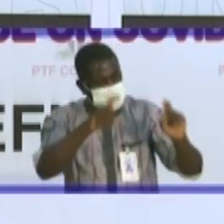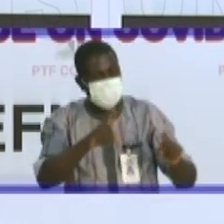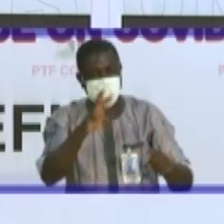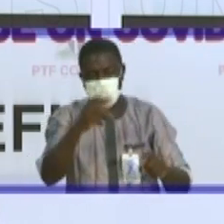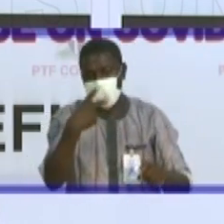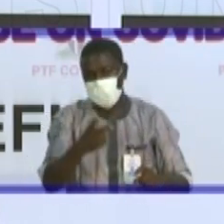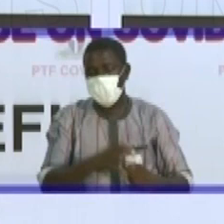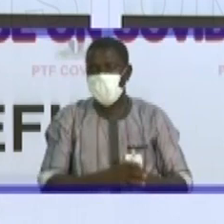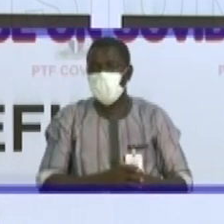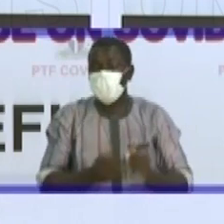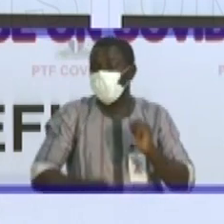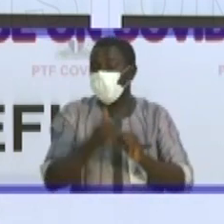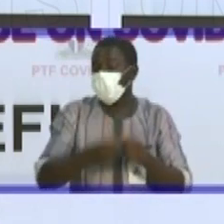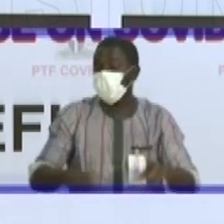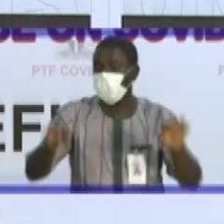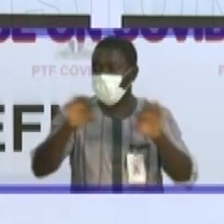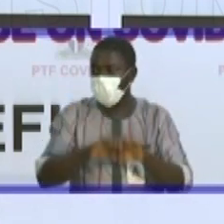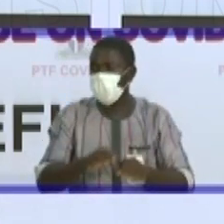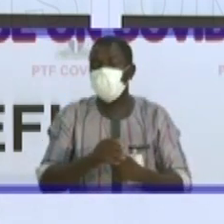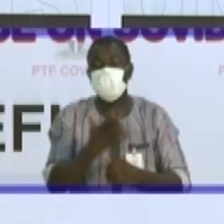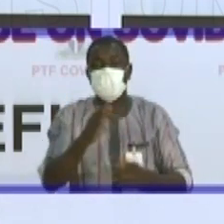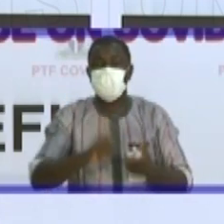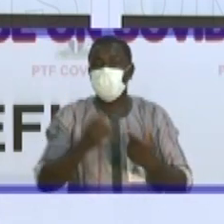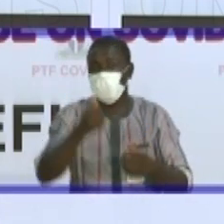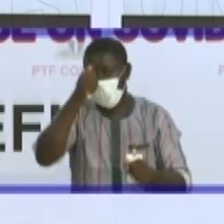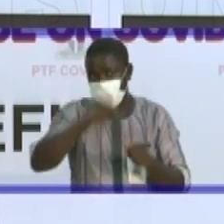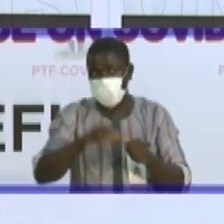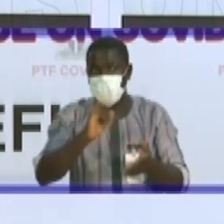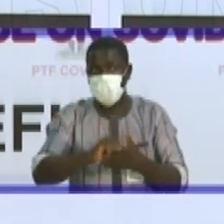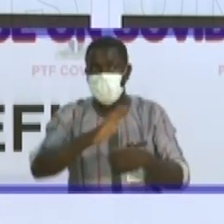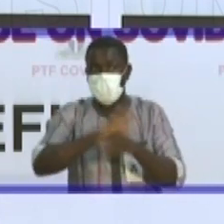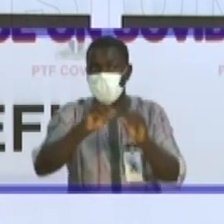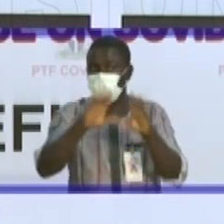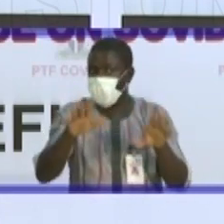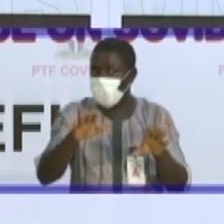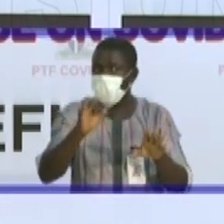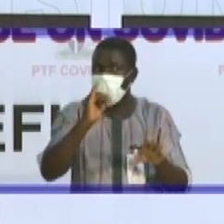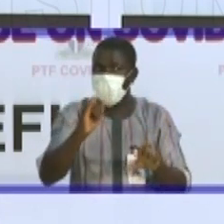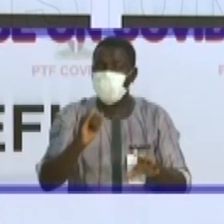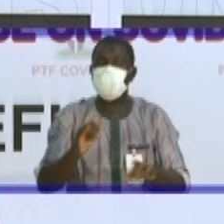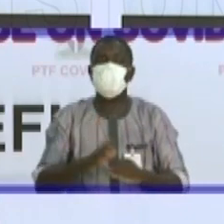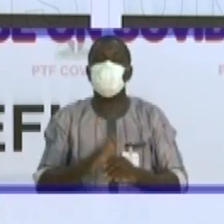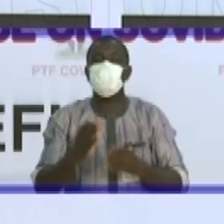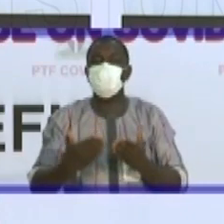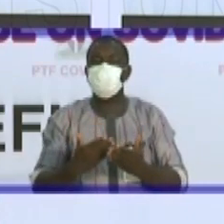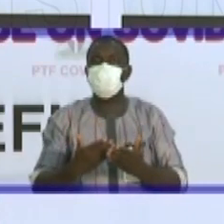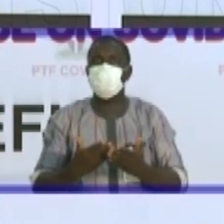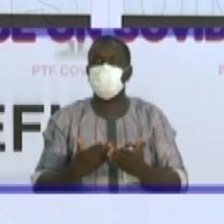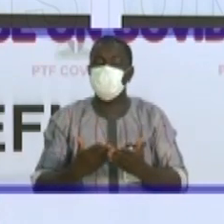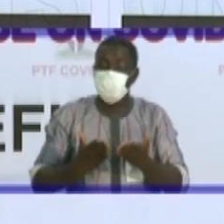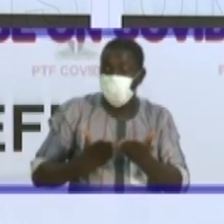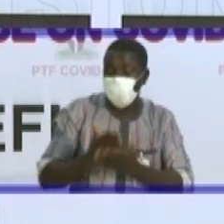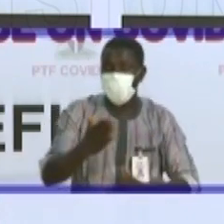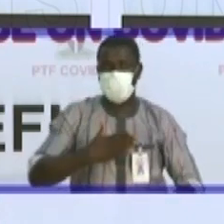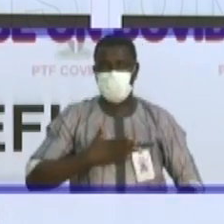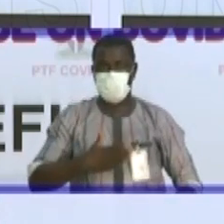The most important thing to remember is that COVID is transmitted, it's a respiratory tract infection. So anything that brings